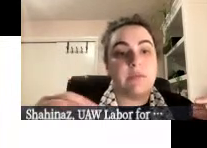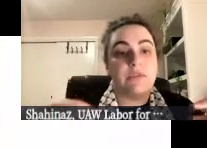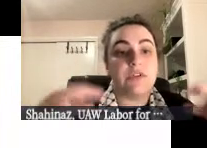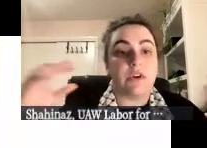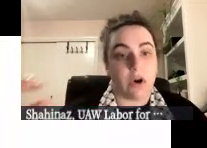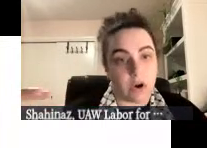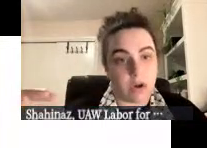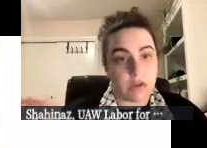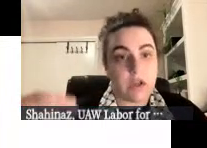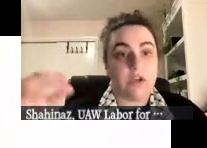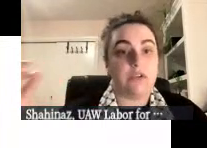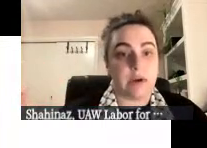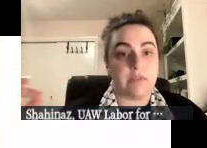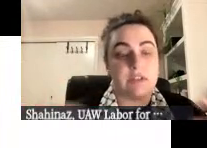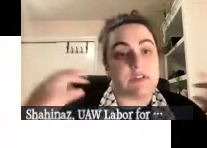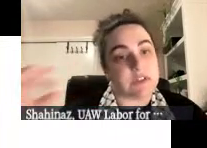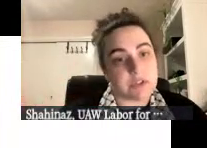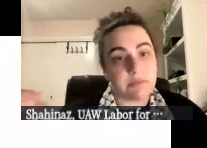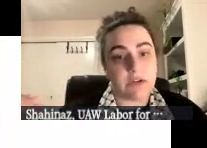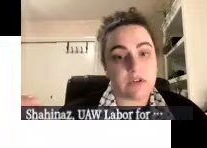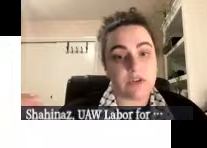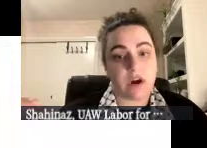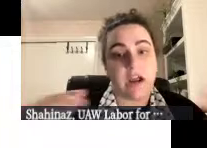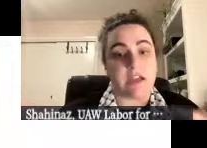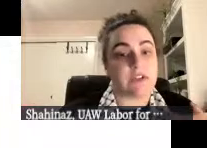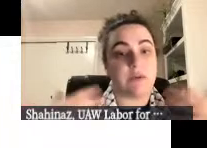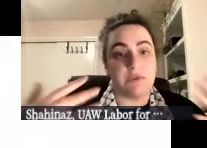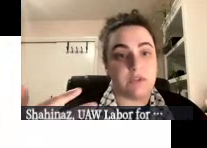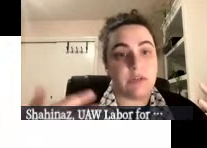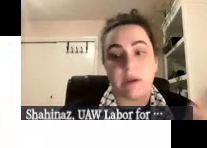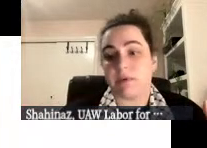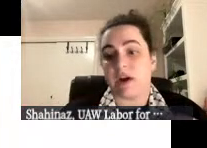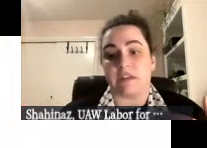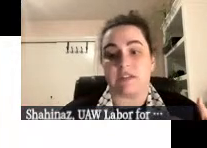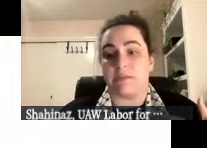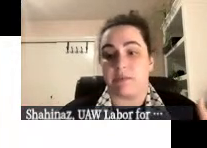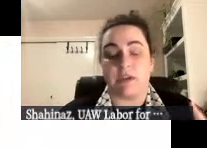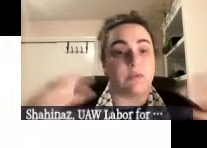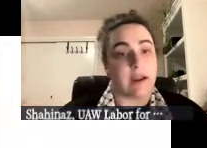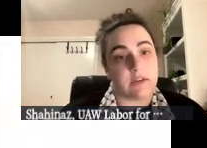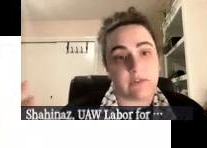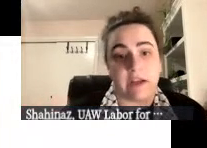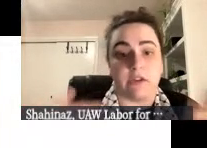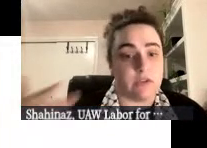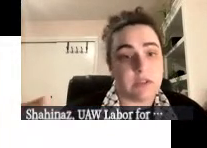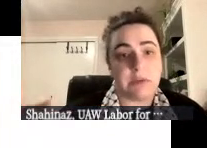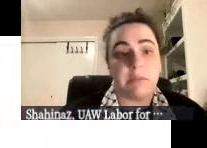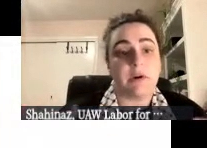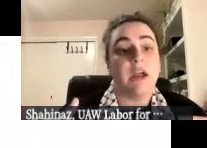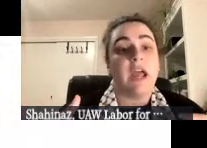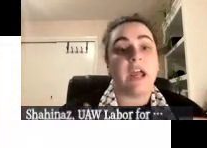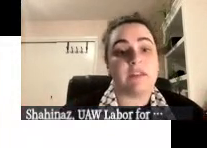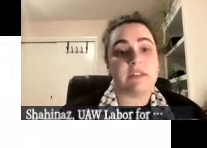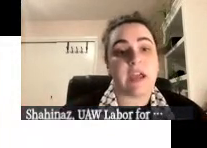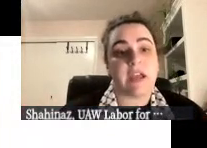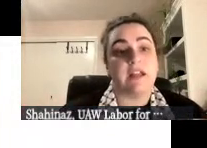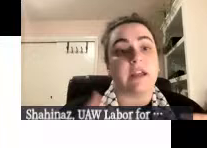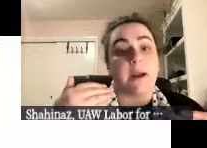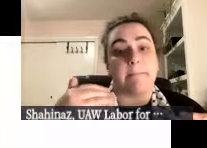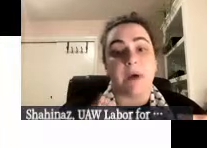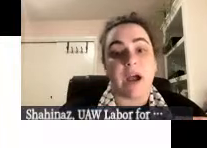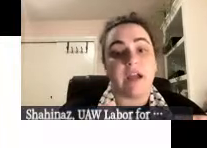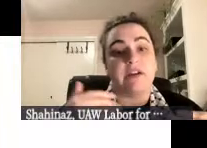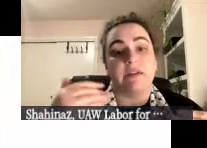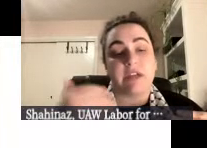Being able to call whoever the decision makers are as a community member, as say maybe a rank and file union member, and say